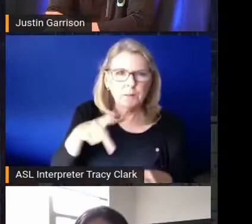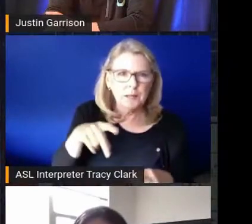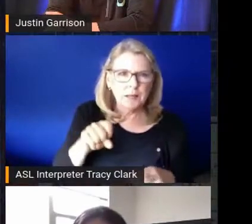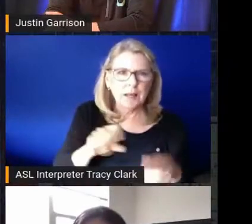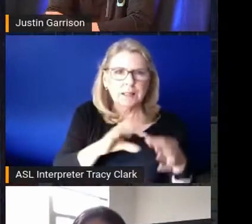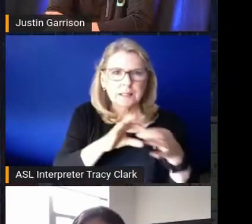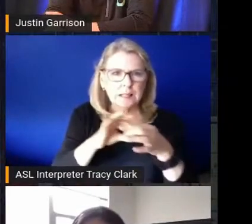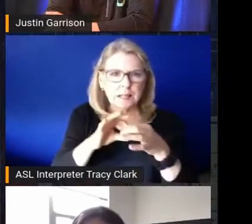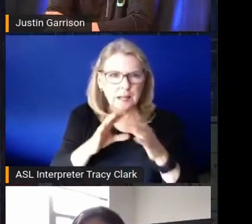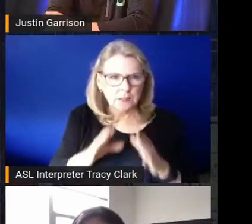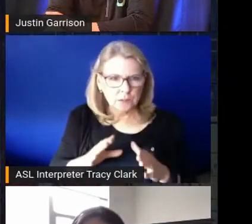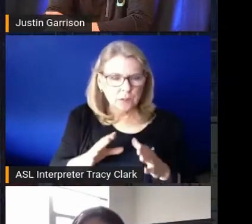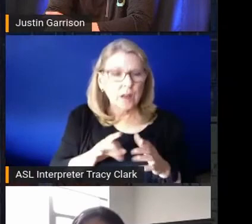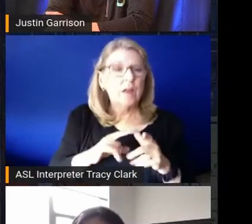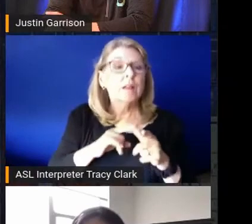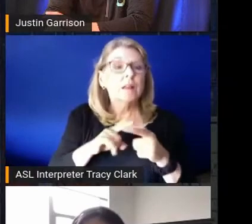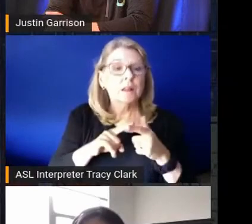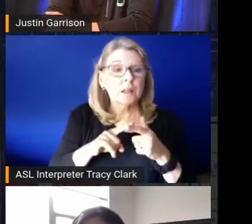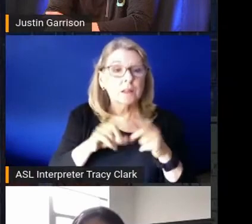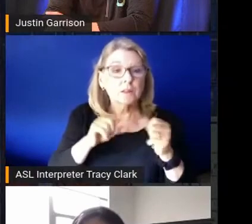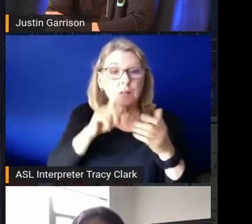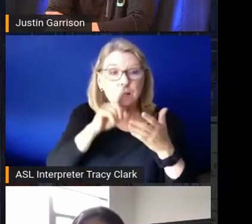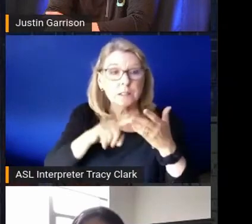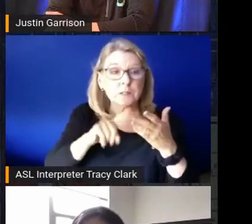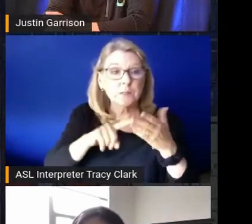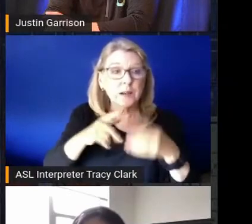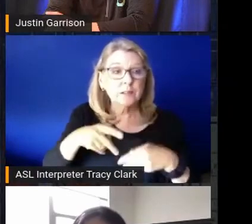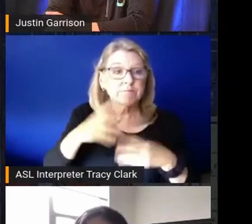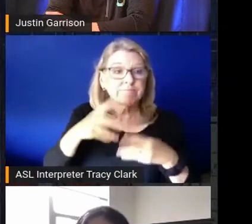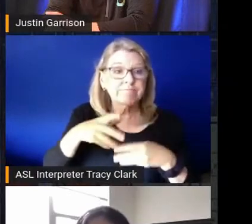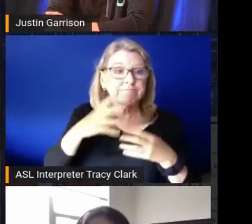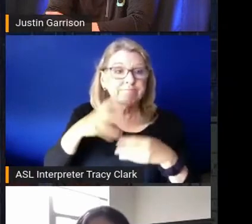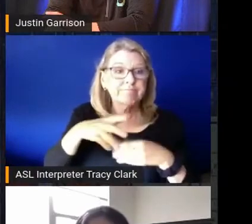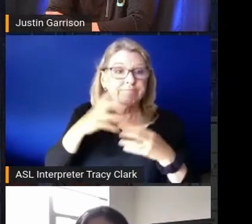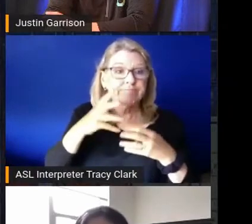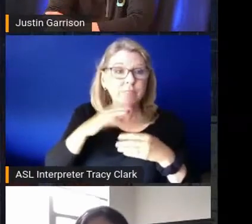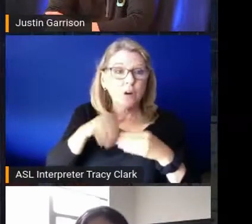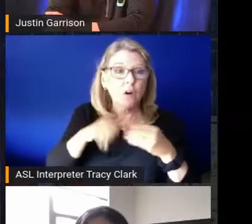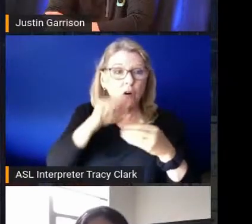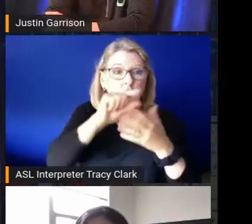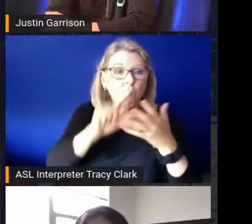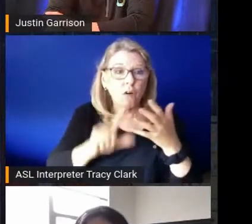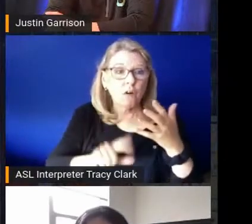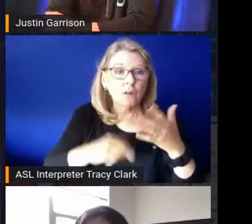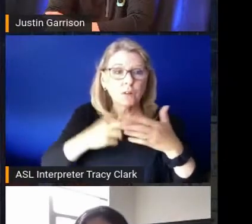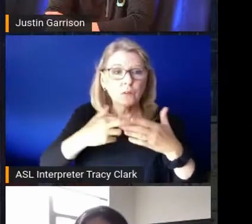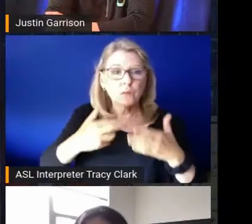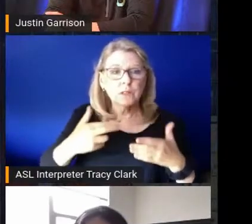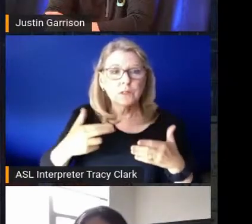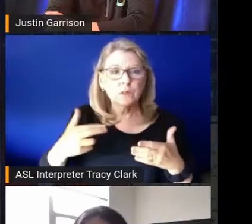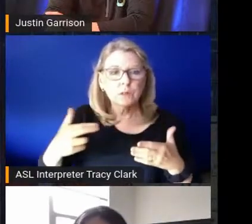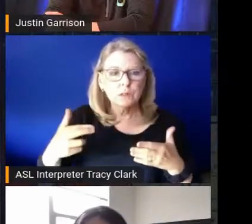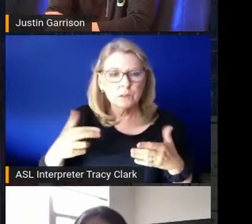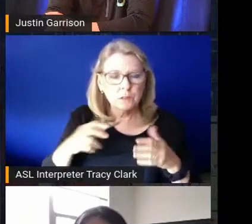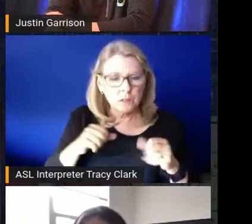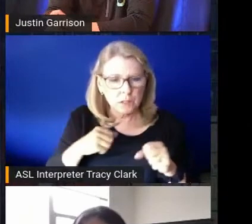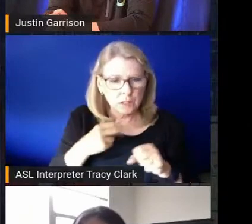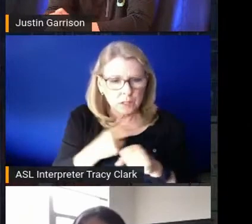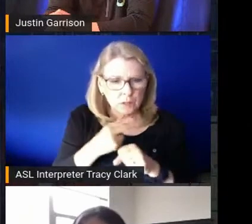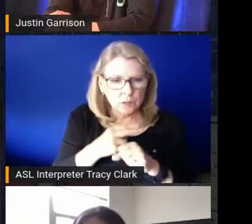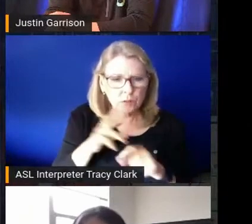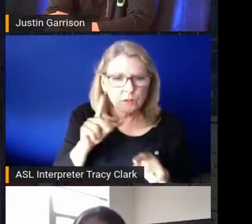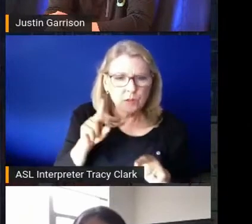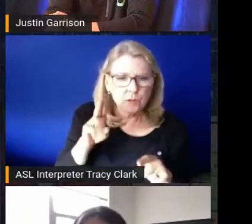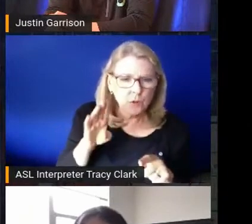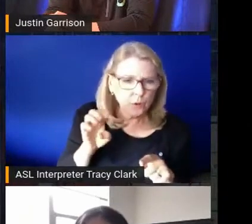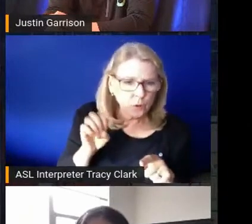you can inspect all the resources there before you apply, of course. So you can use kubectl or any other